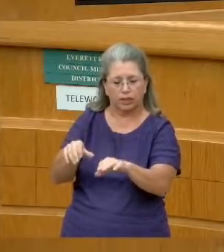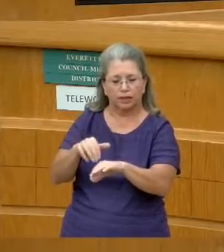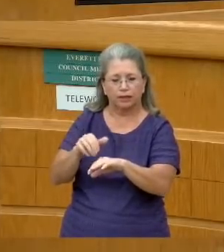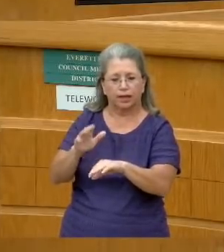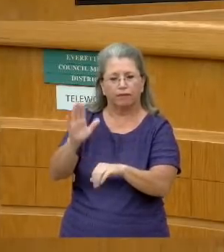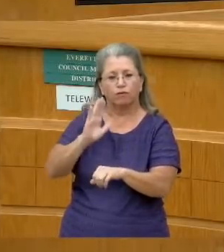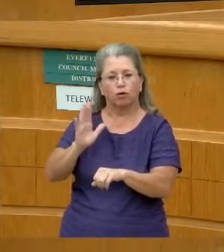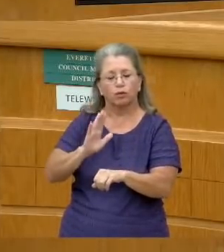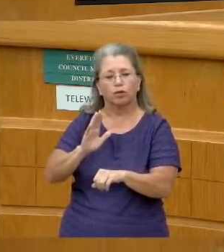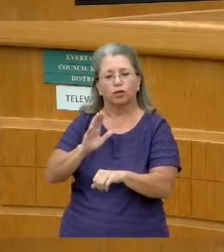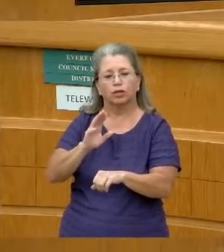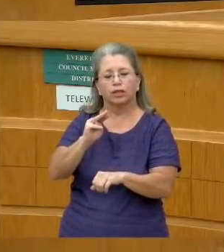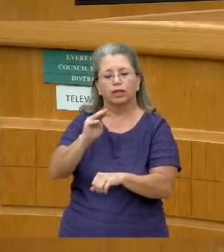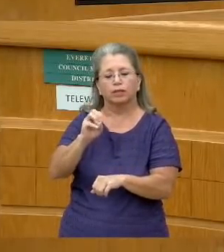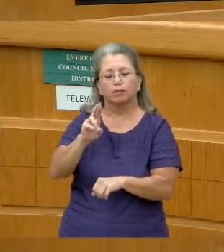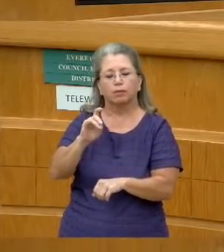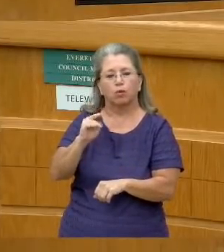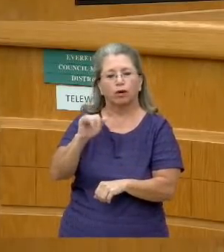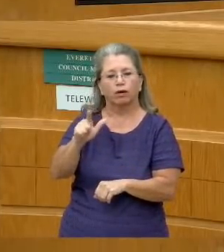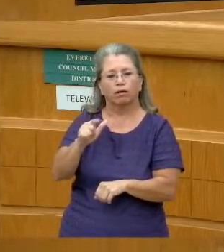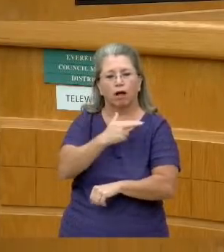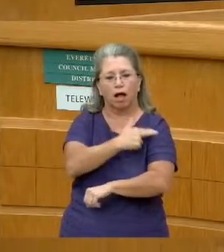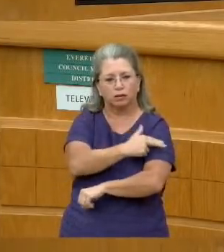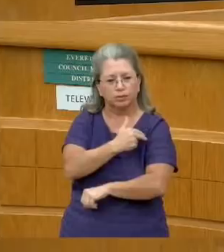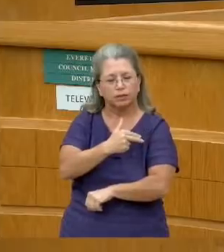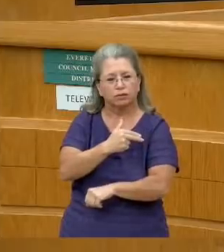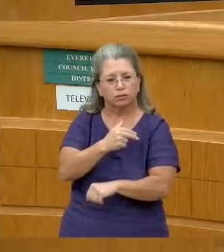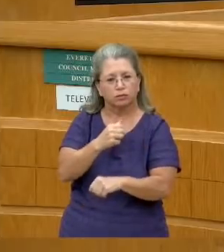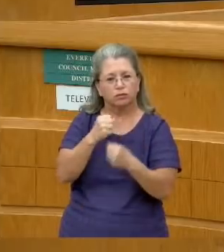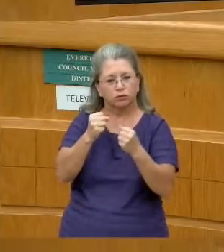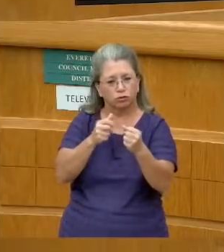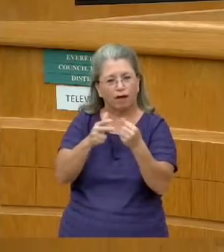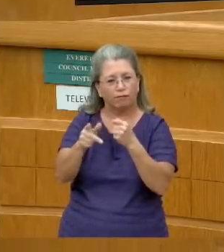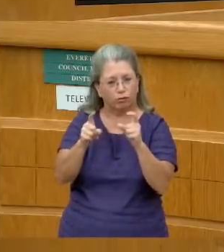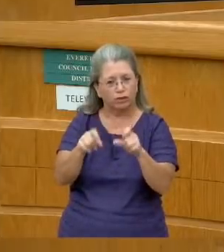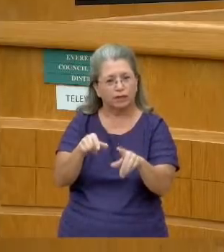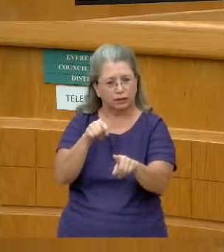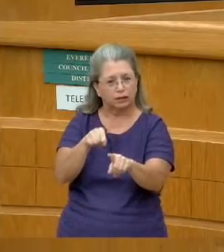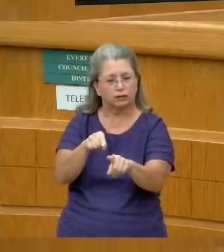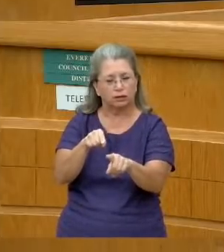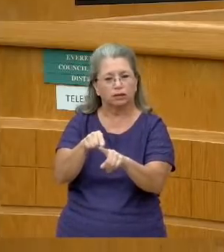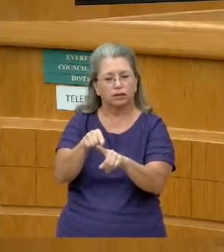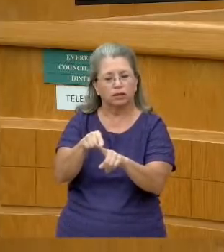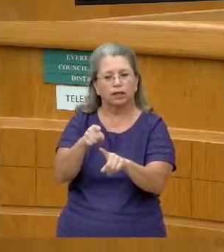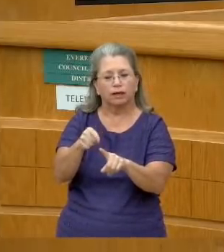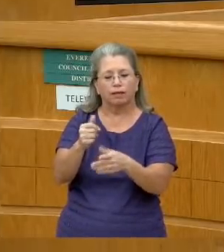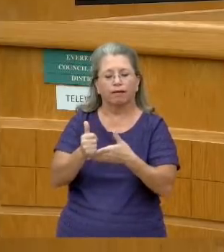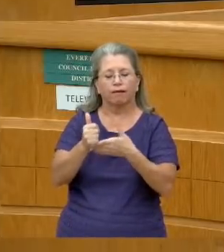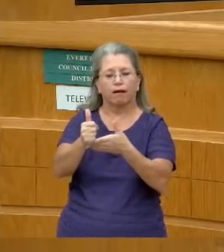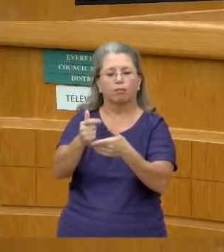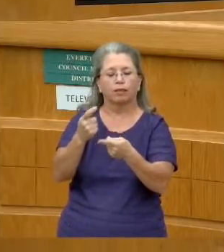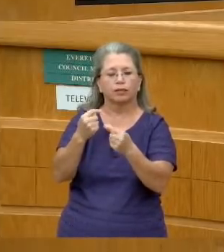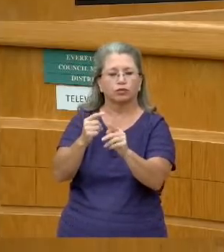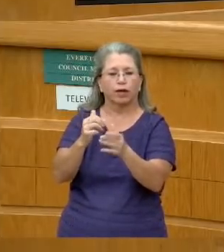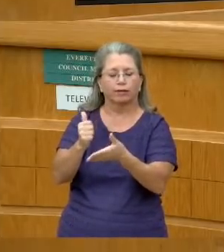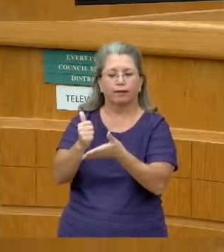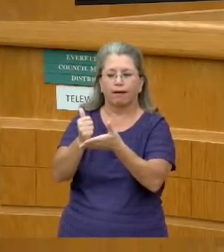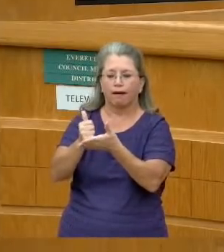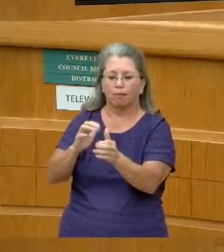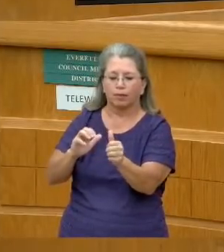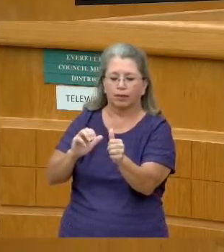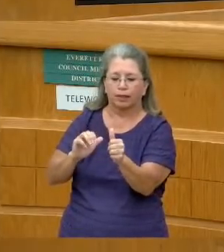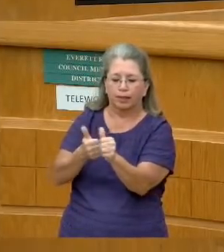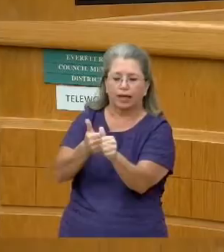Memorial Hospital drive-through, and so they are helping to address some of those 1,000